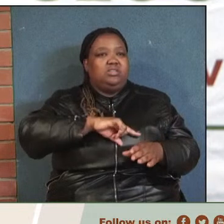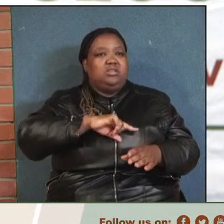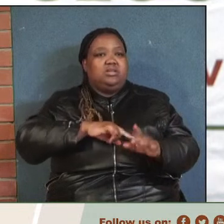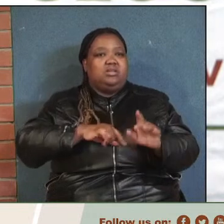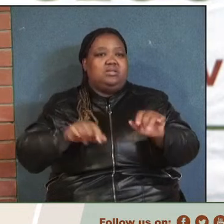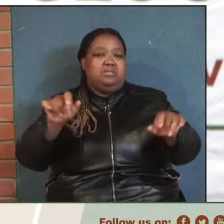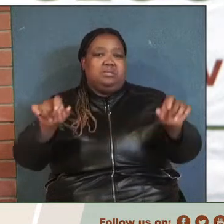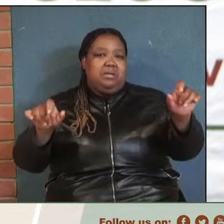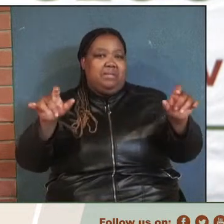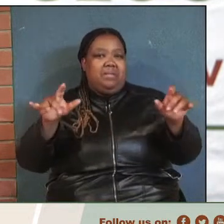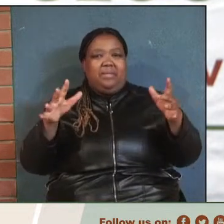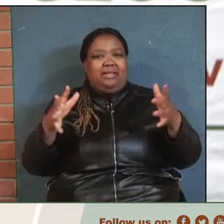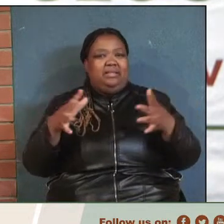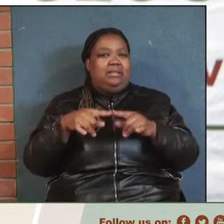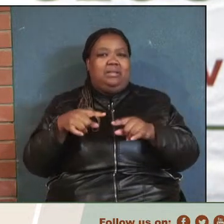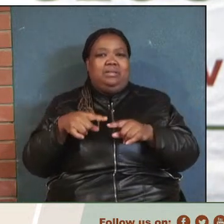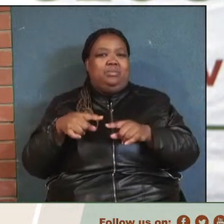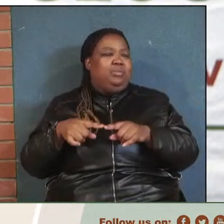isn't fun.